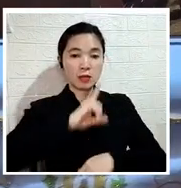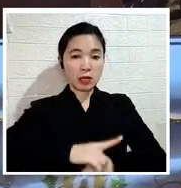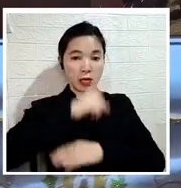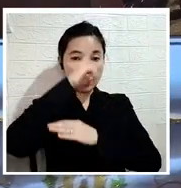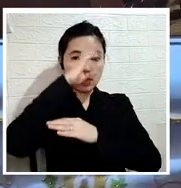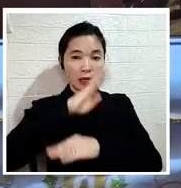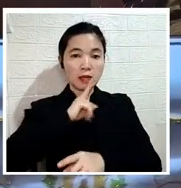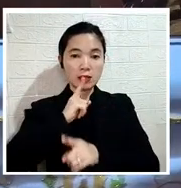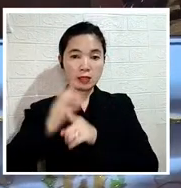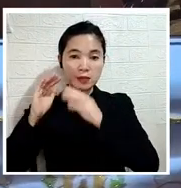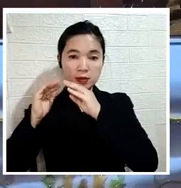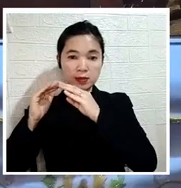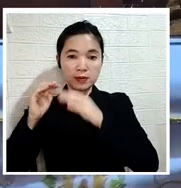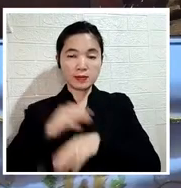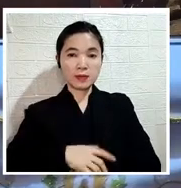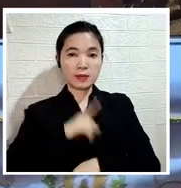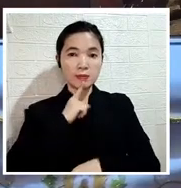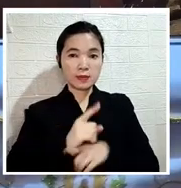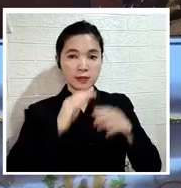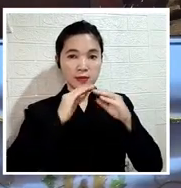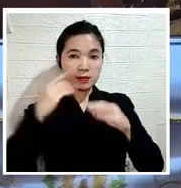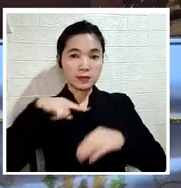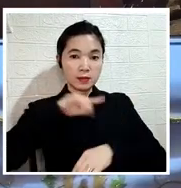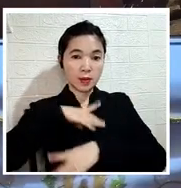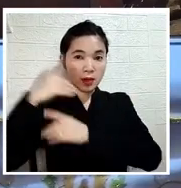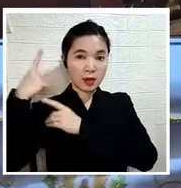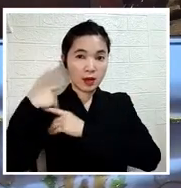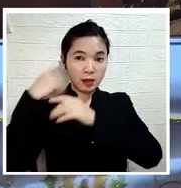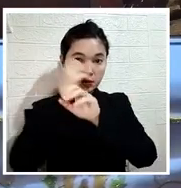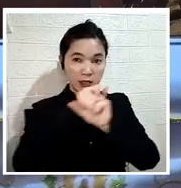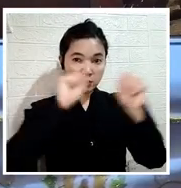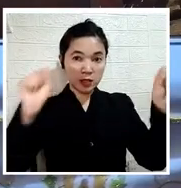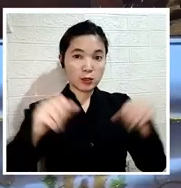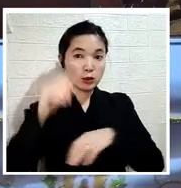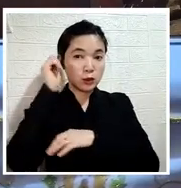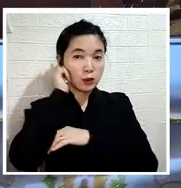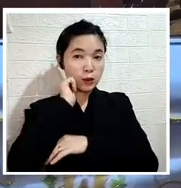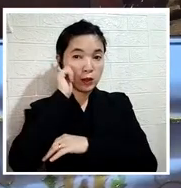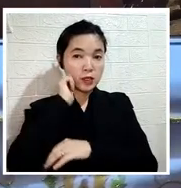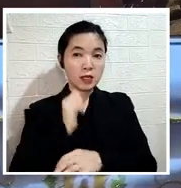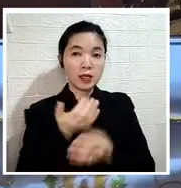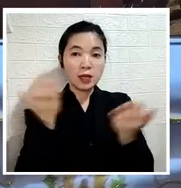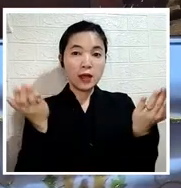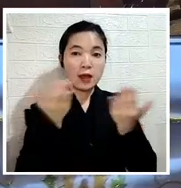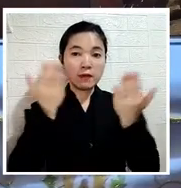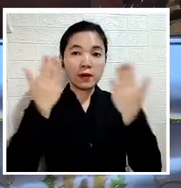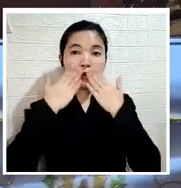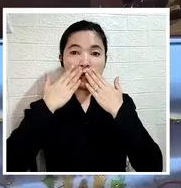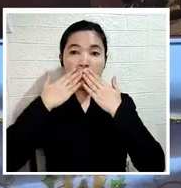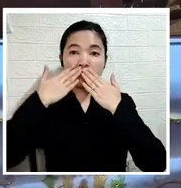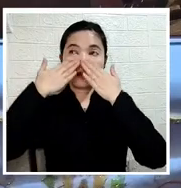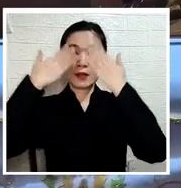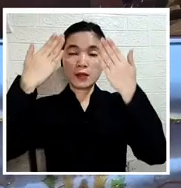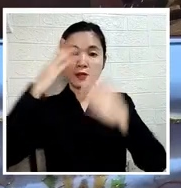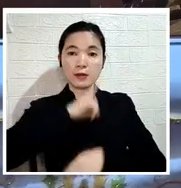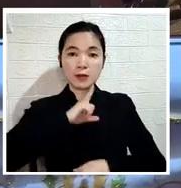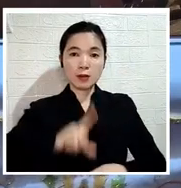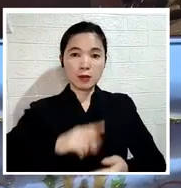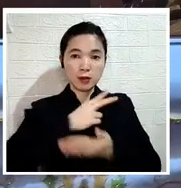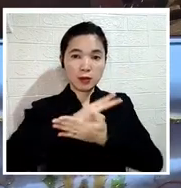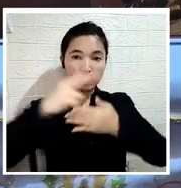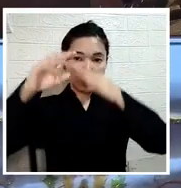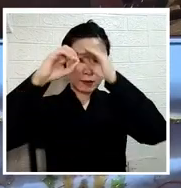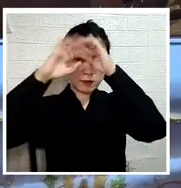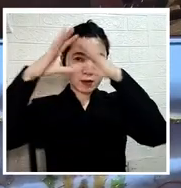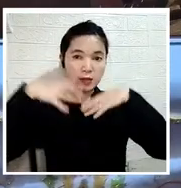and just. It is your right and just, our duty and our salvation, always and everywhere, to give thanks, Lord, Holy Father,